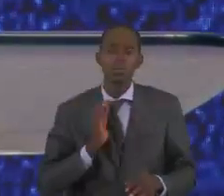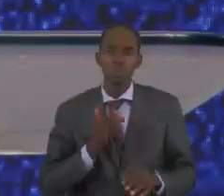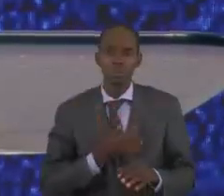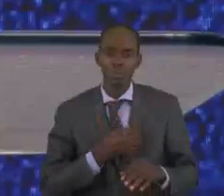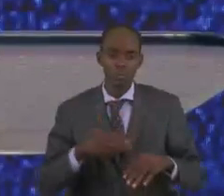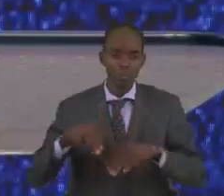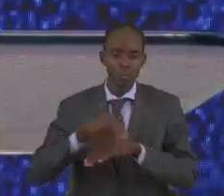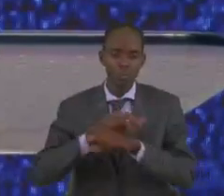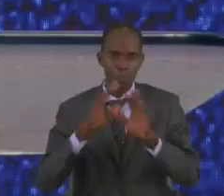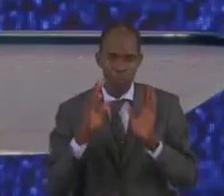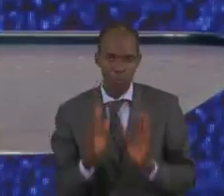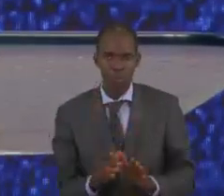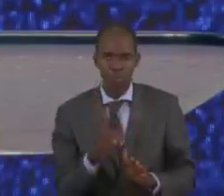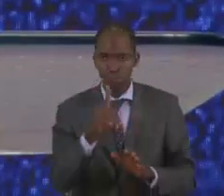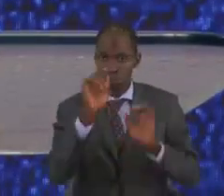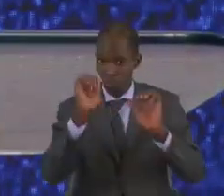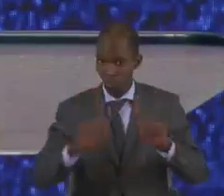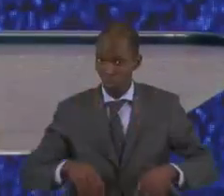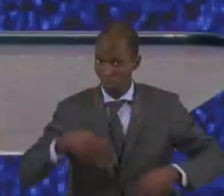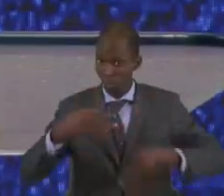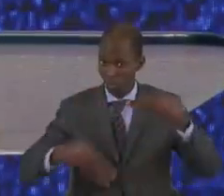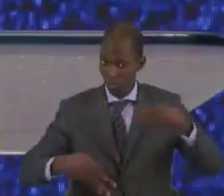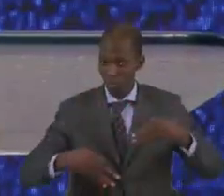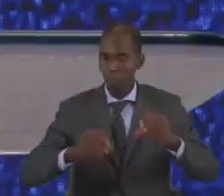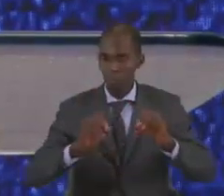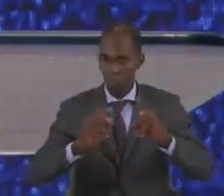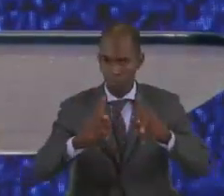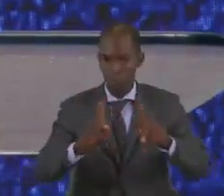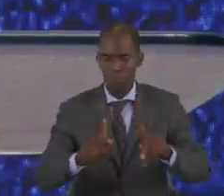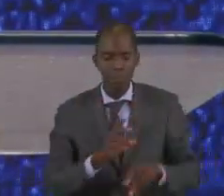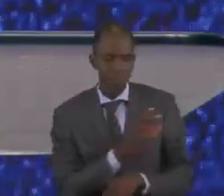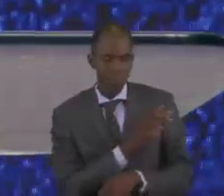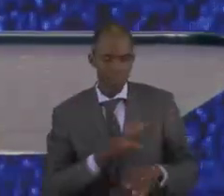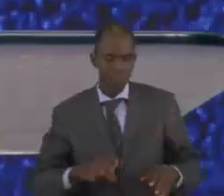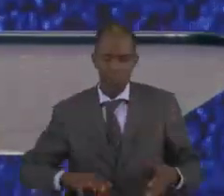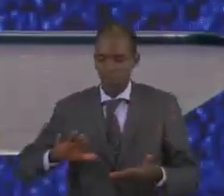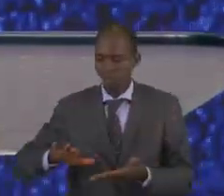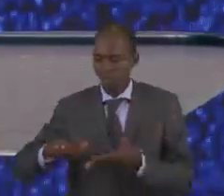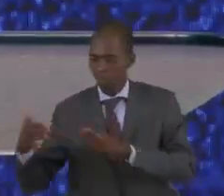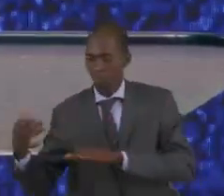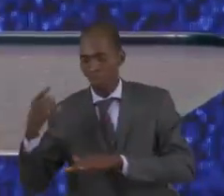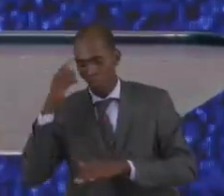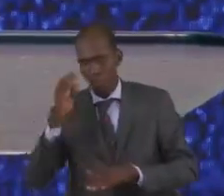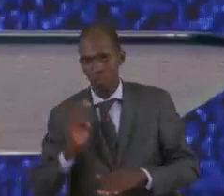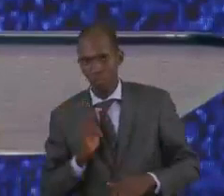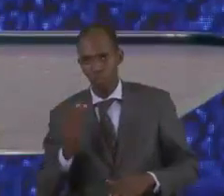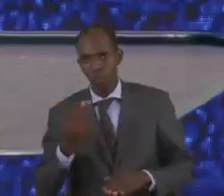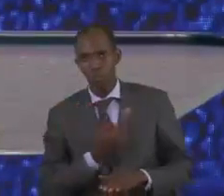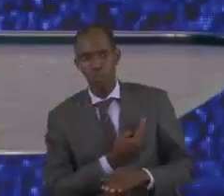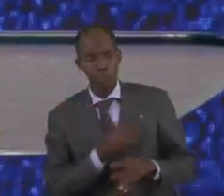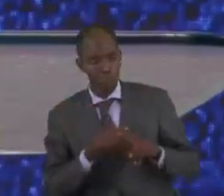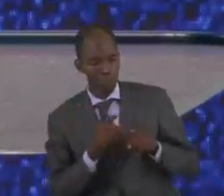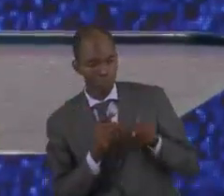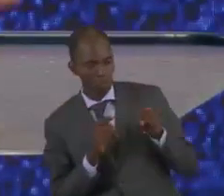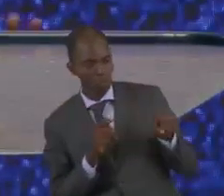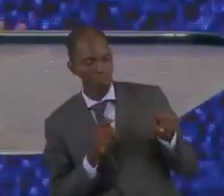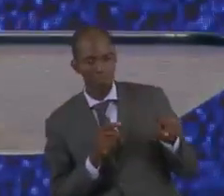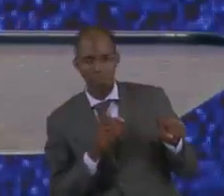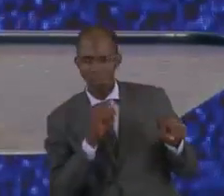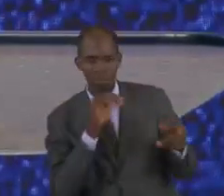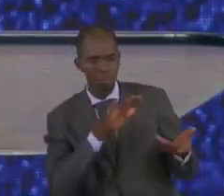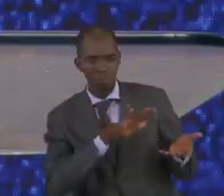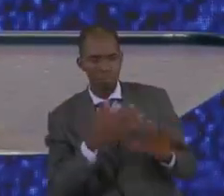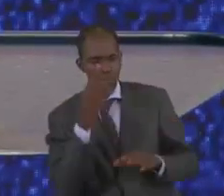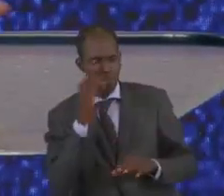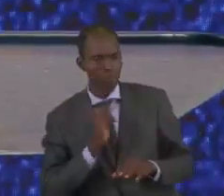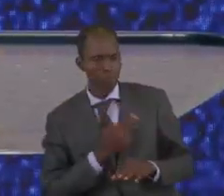is our master. You can judge. Christ died for us, but you didn't die for